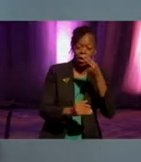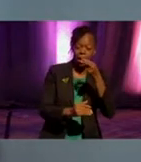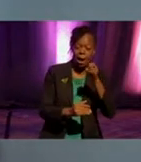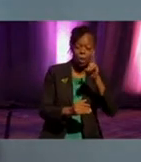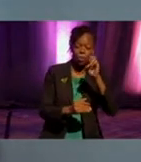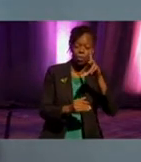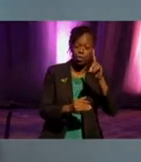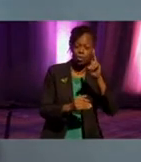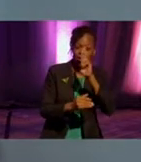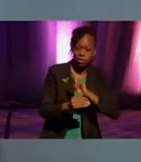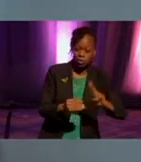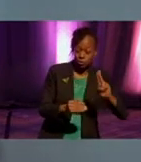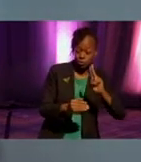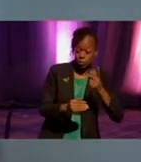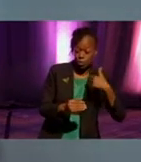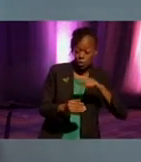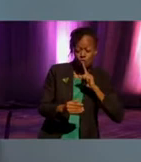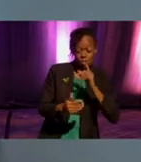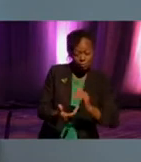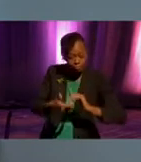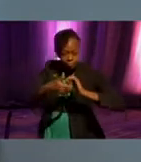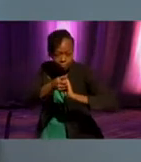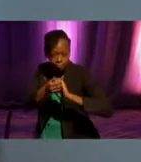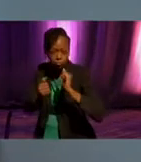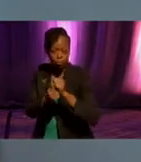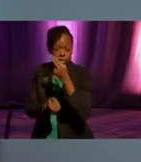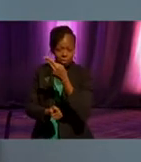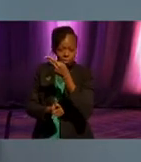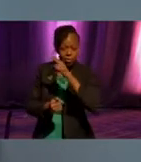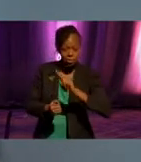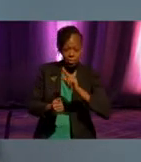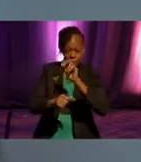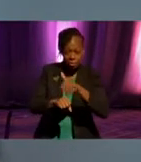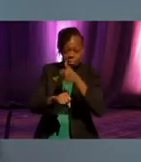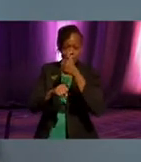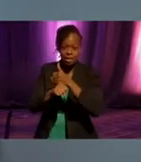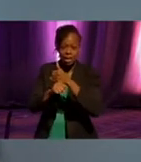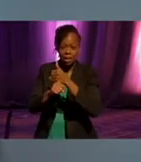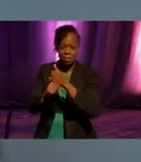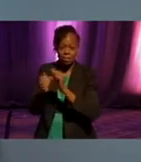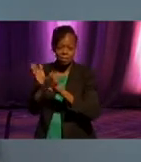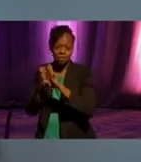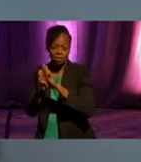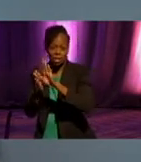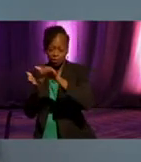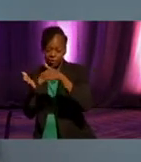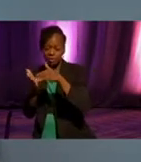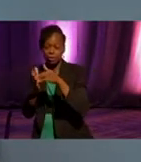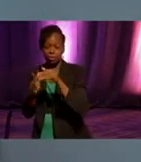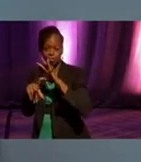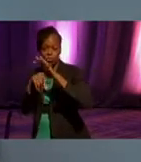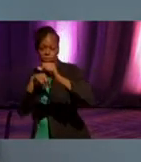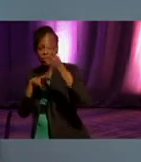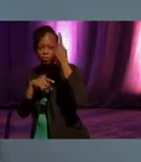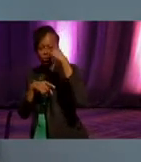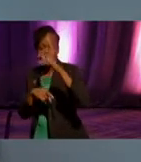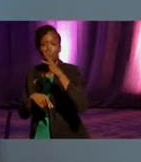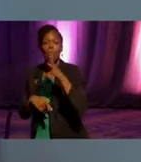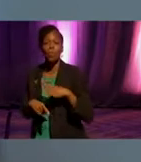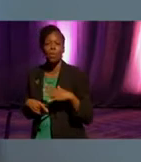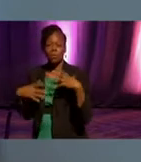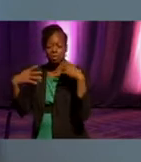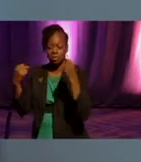collaboratively with Howard University to launch the development of a Center of Excellence for Women's Health that will leverage and foster the